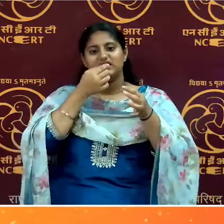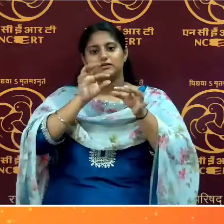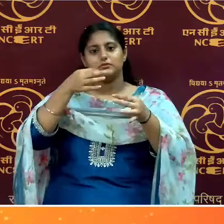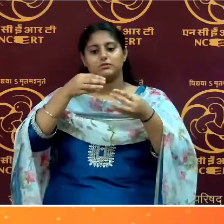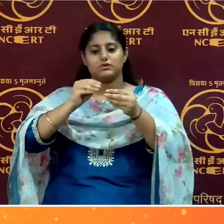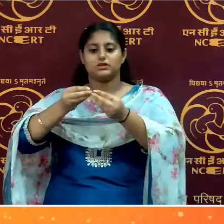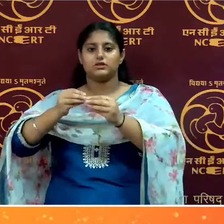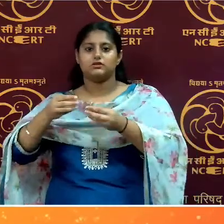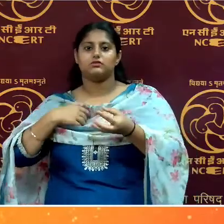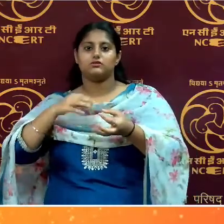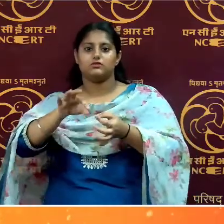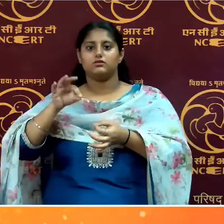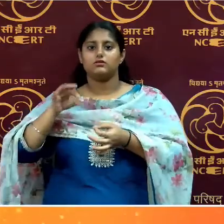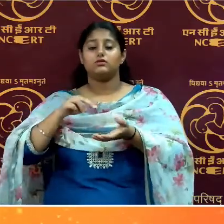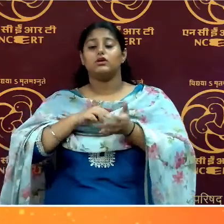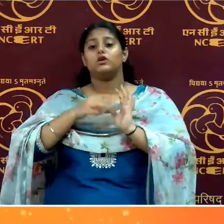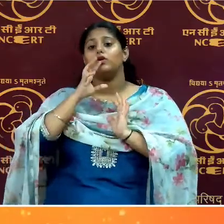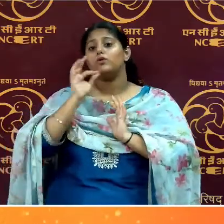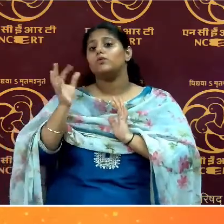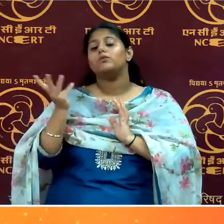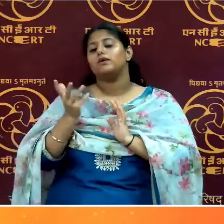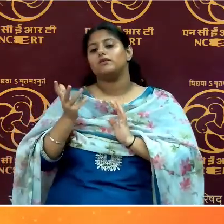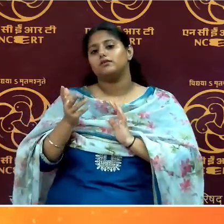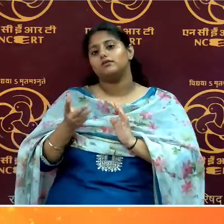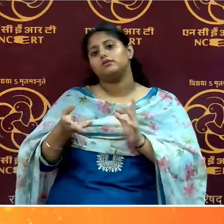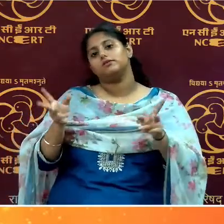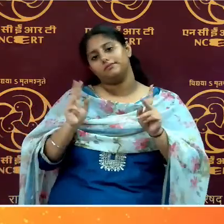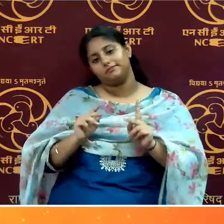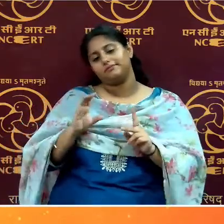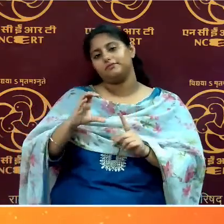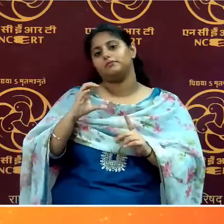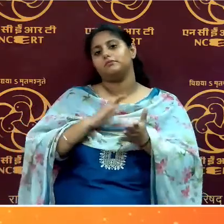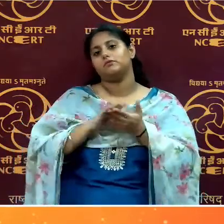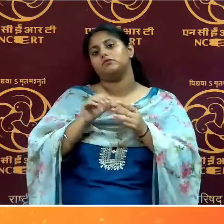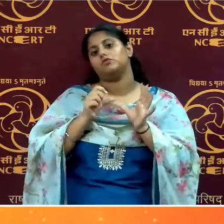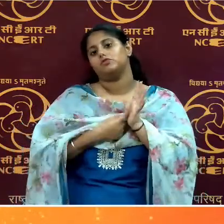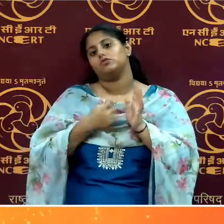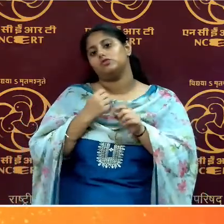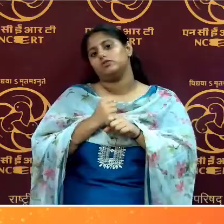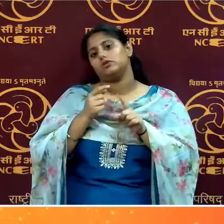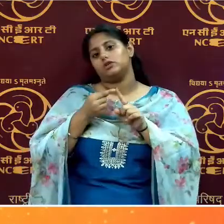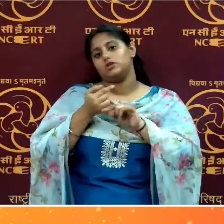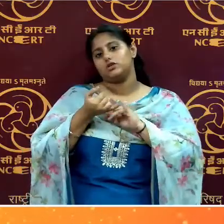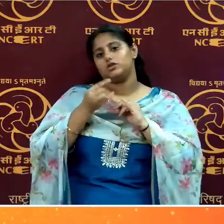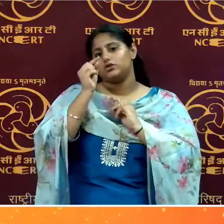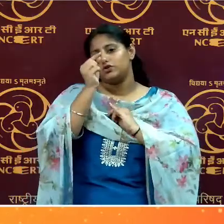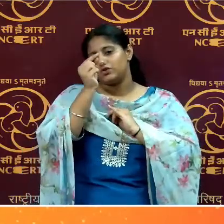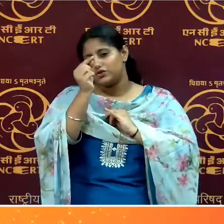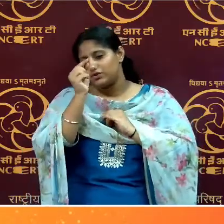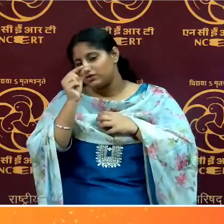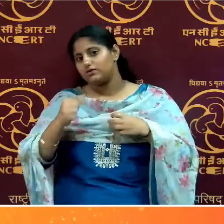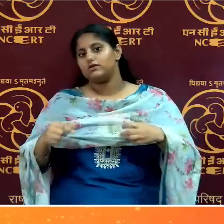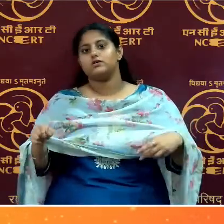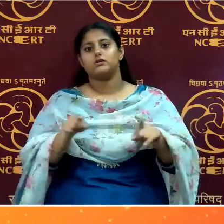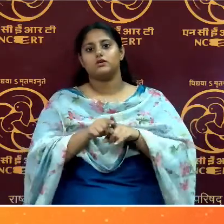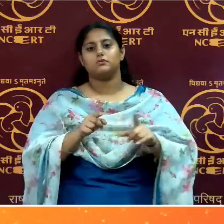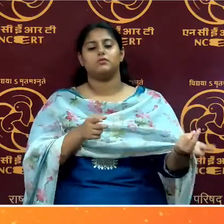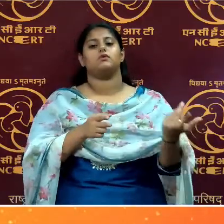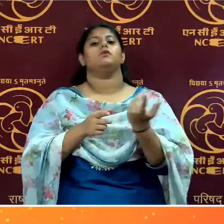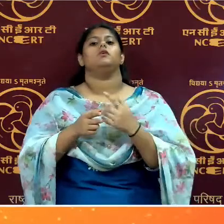What exactly it is? It is what? Again, the charges, Okay. right? And the force that is generated because of this